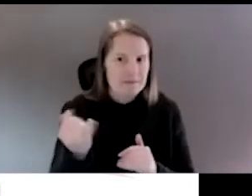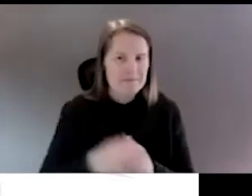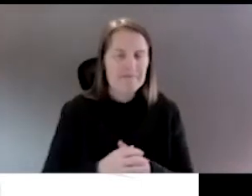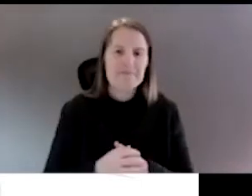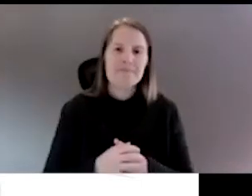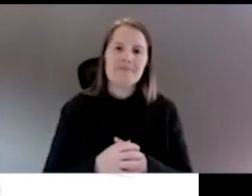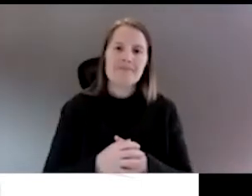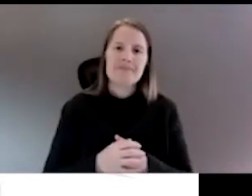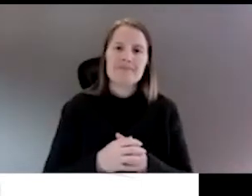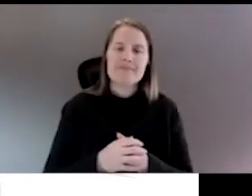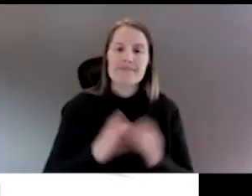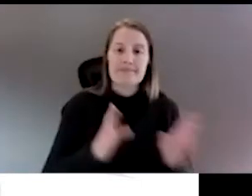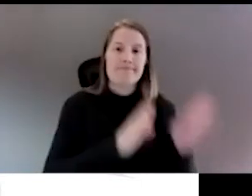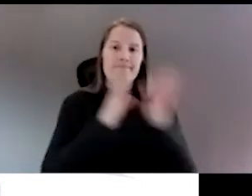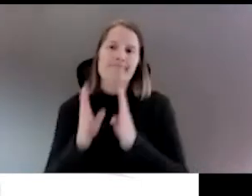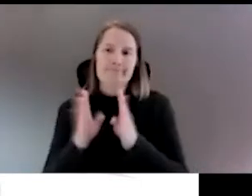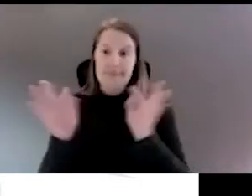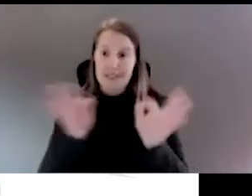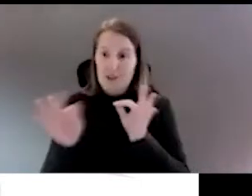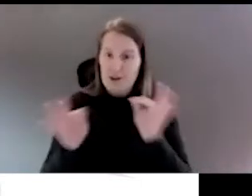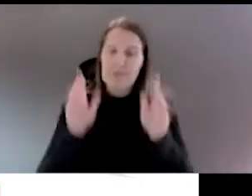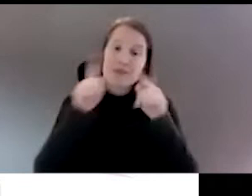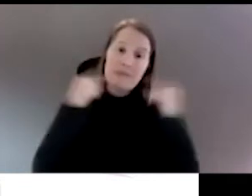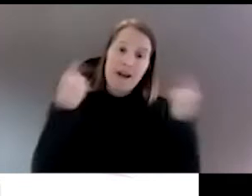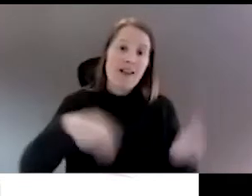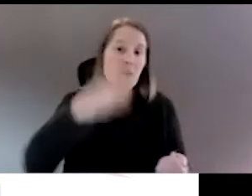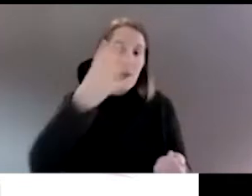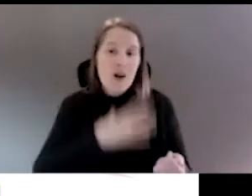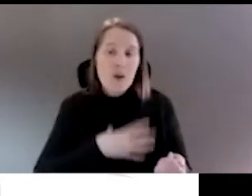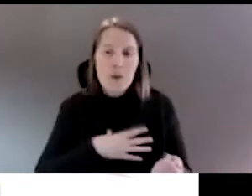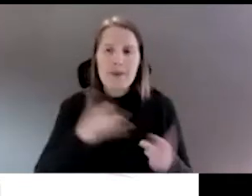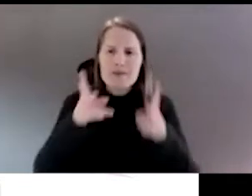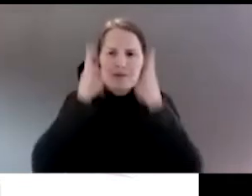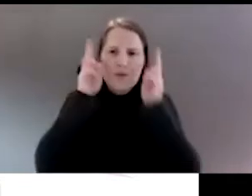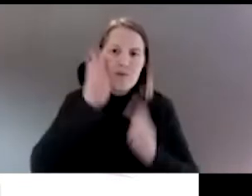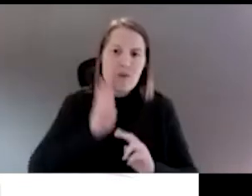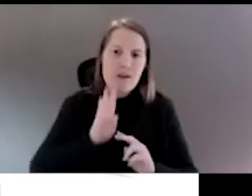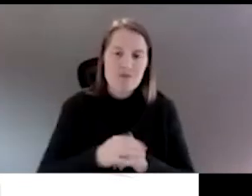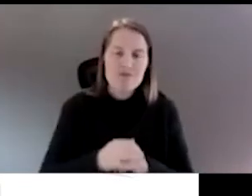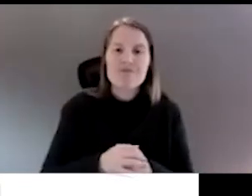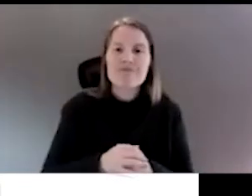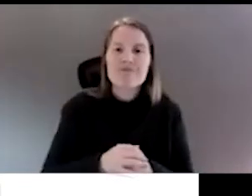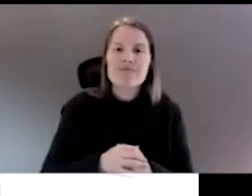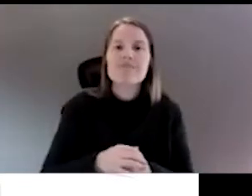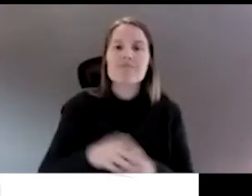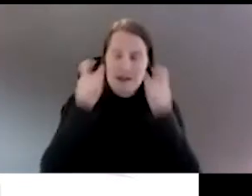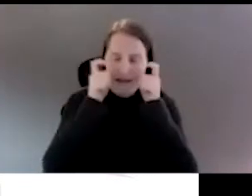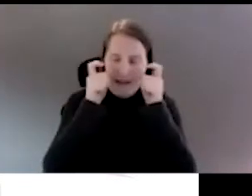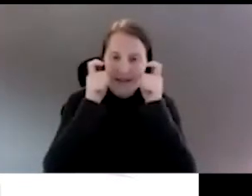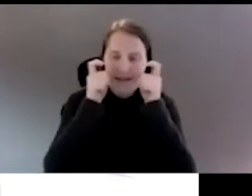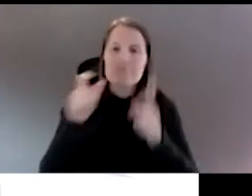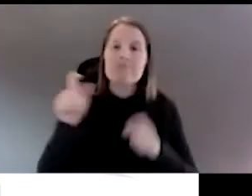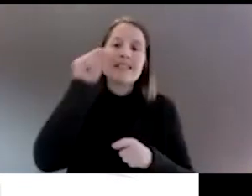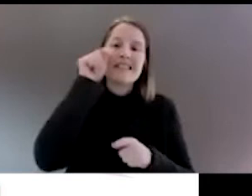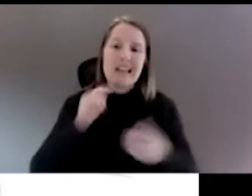Visual description: Smiling white woman with short brown hair. She's wearing glasses, a tan sweater, and a